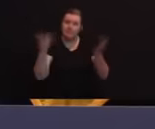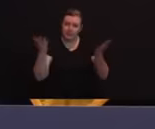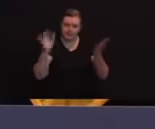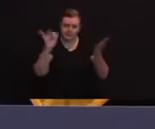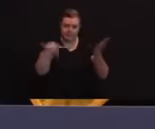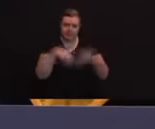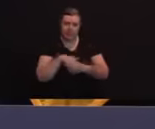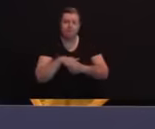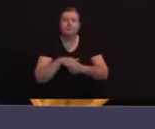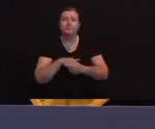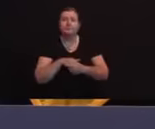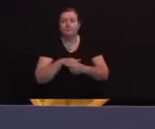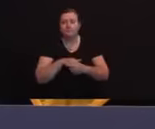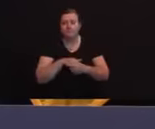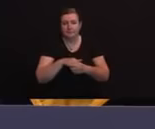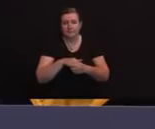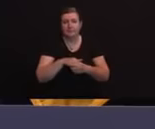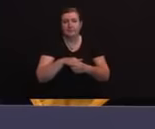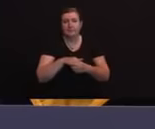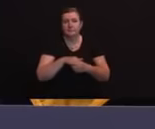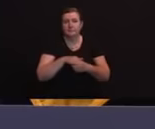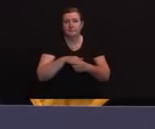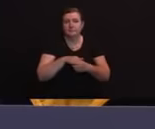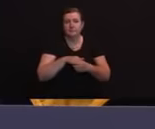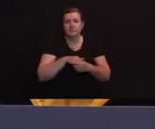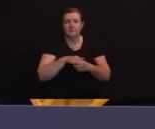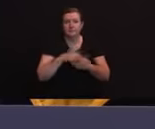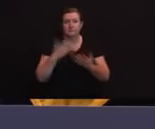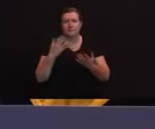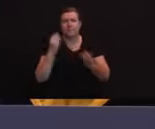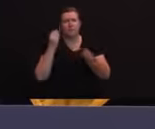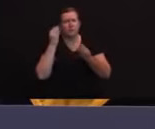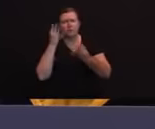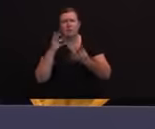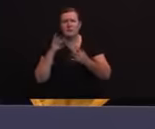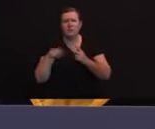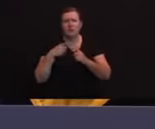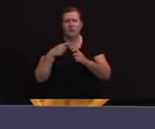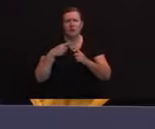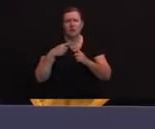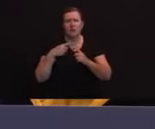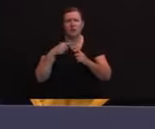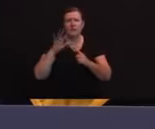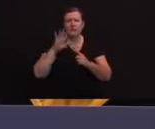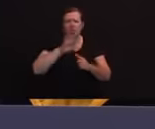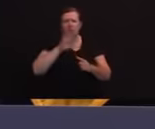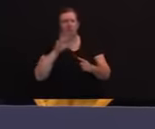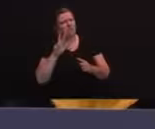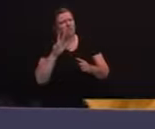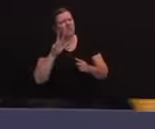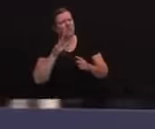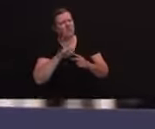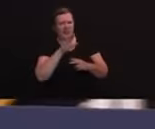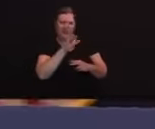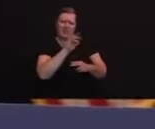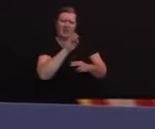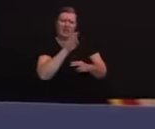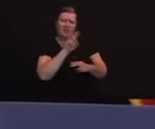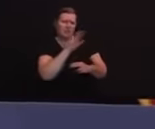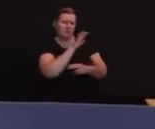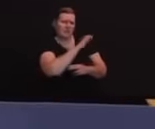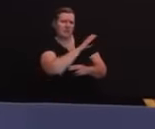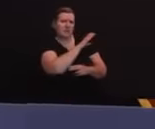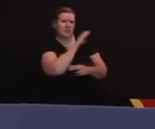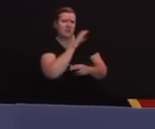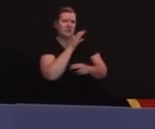our requirement. I have no color on the outbreak, Judy. Any comments on that, the 53 person in the carrier clinic? Yeah, we're aware of